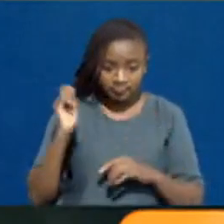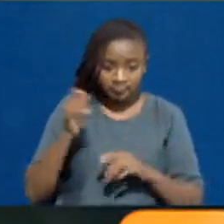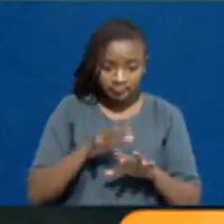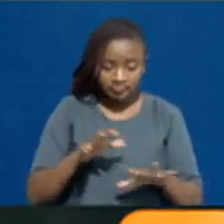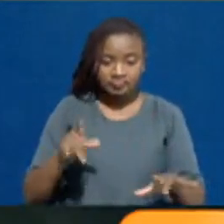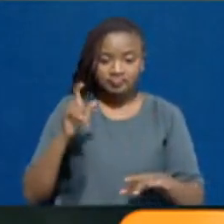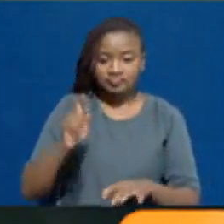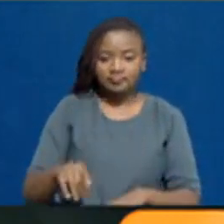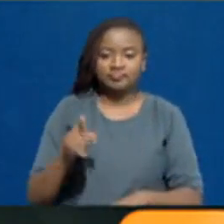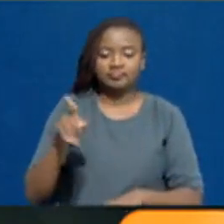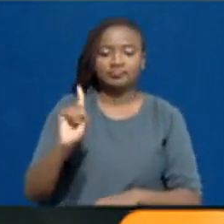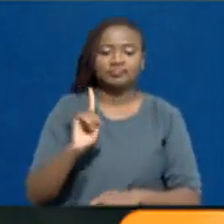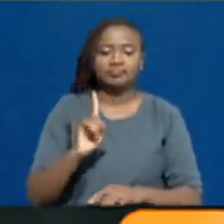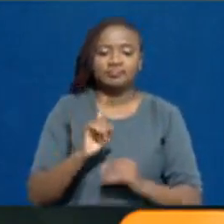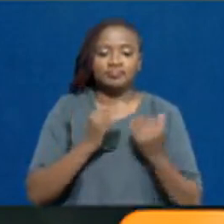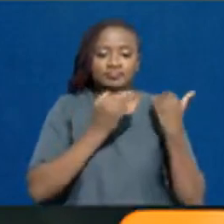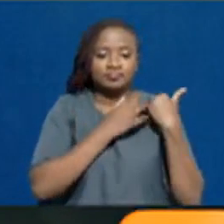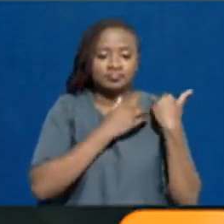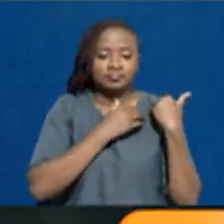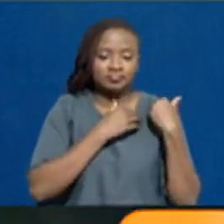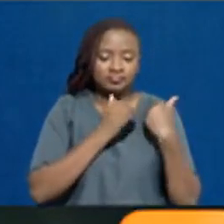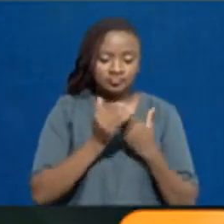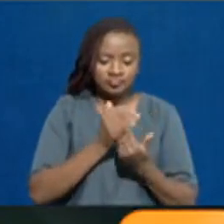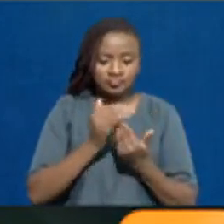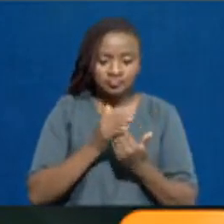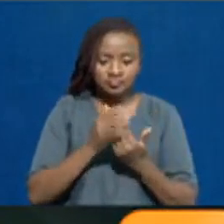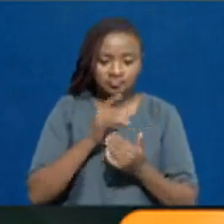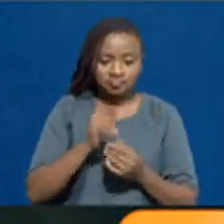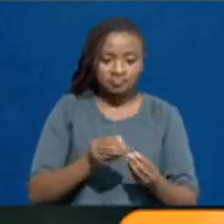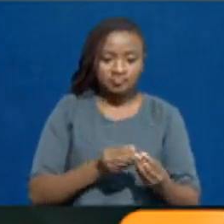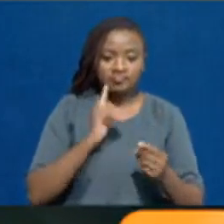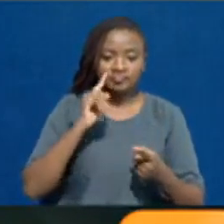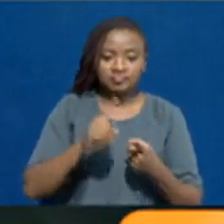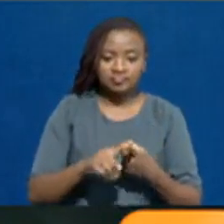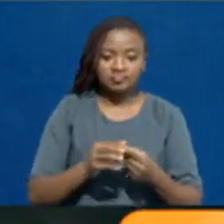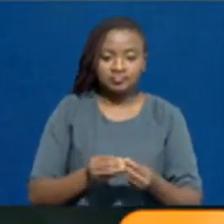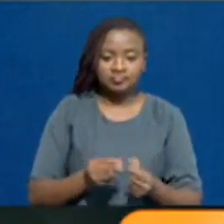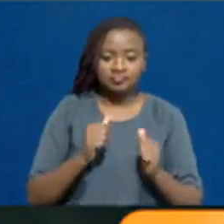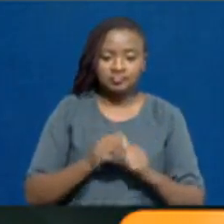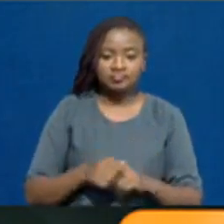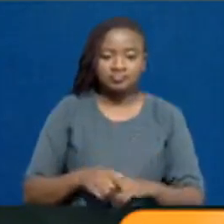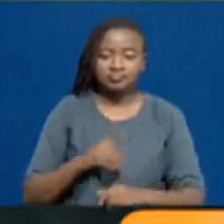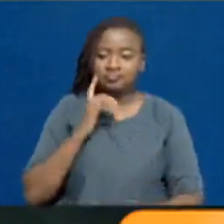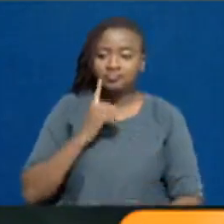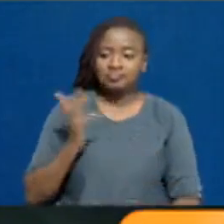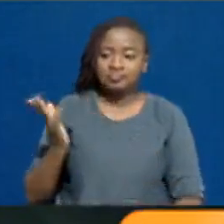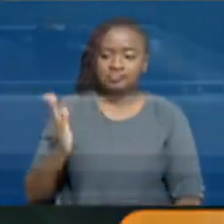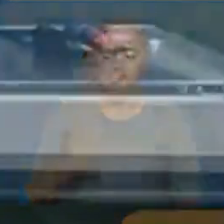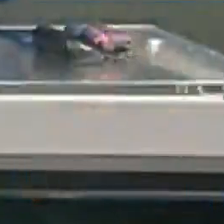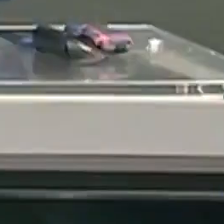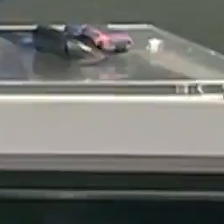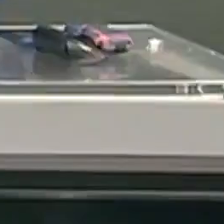responsibility of their product throughout its lifetime. Well, Mary Muoki with more in this week's Citizen Planet.